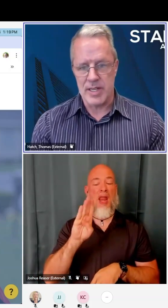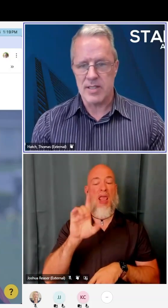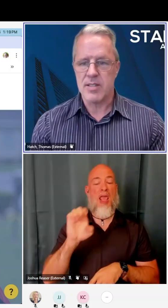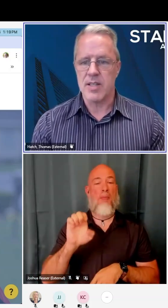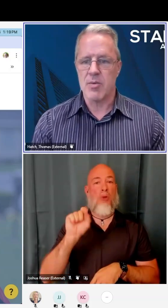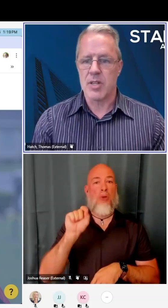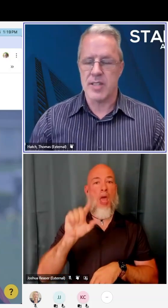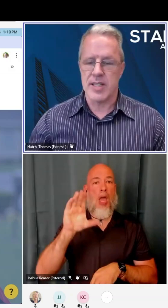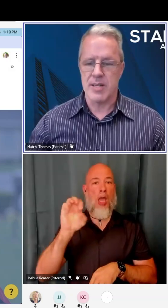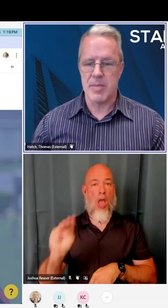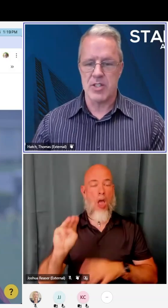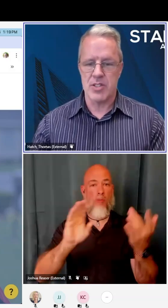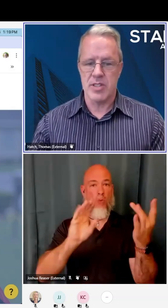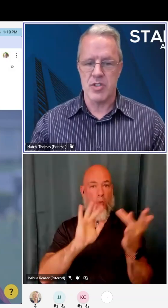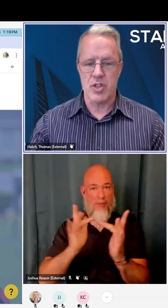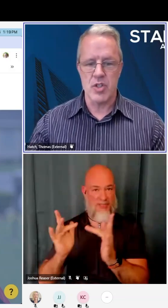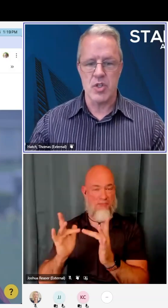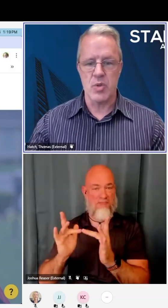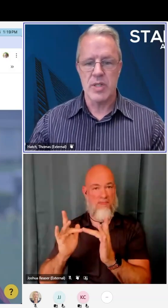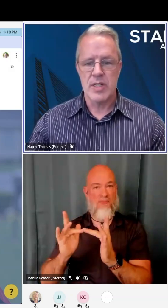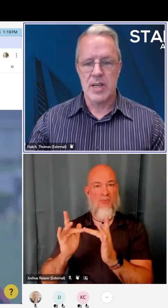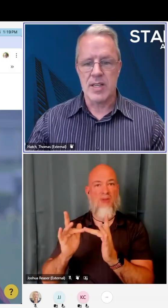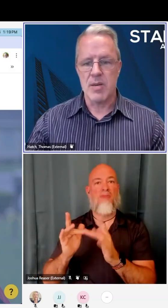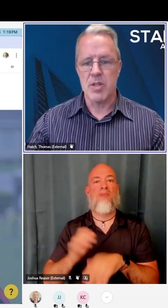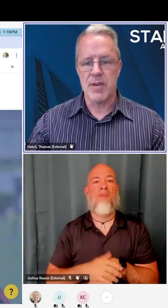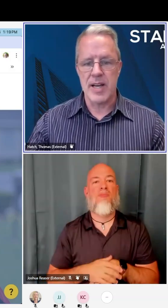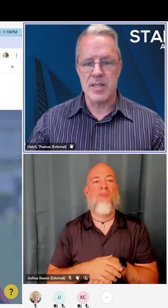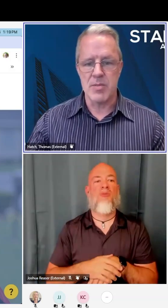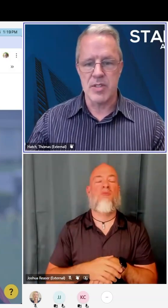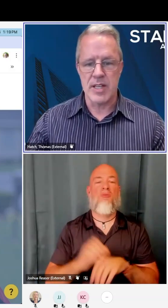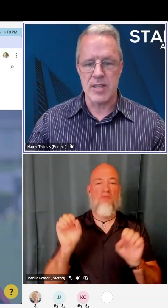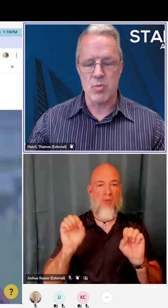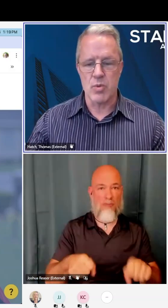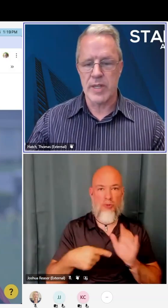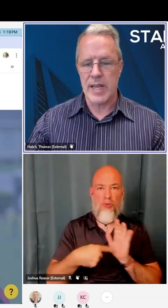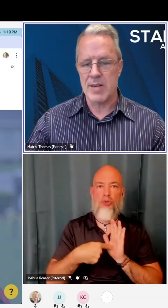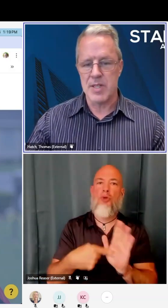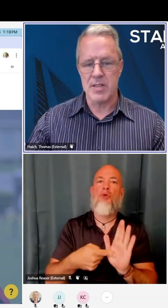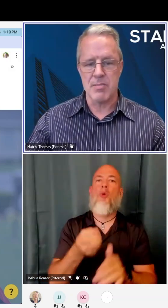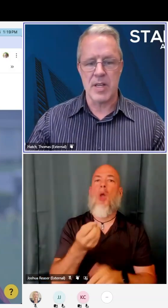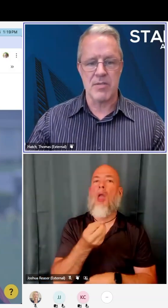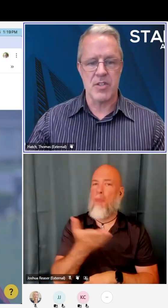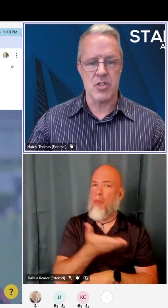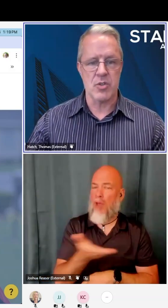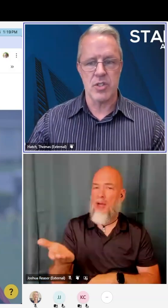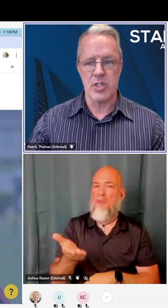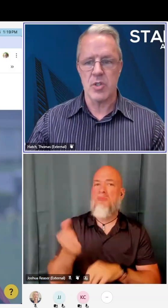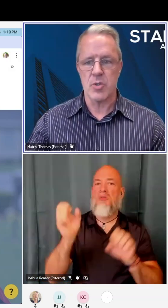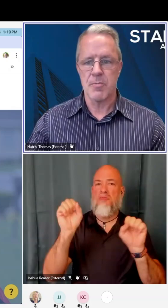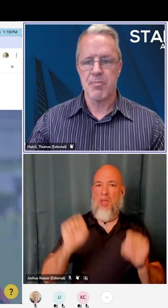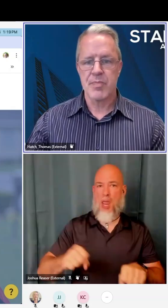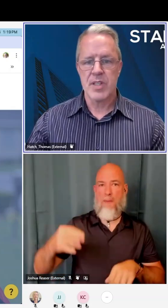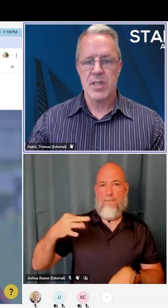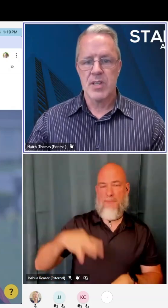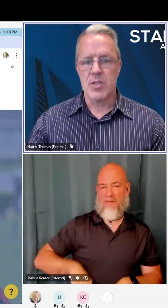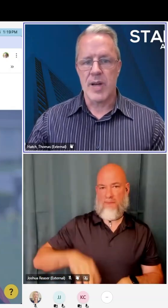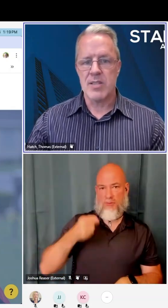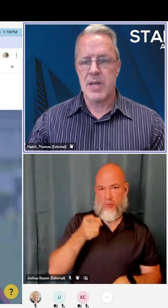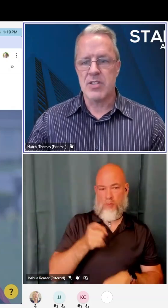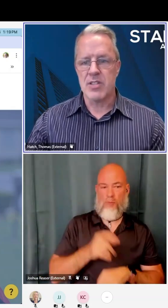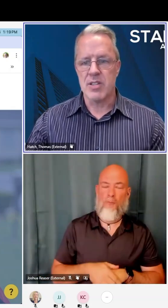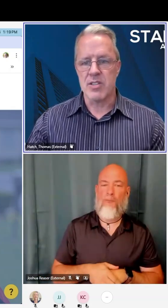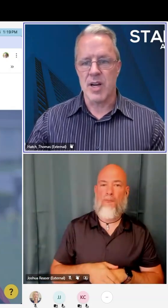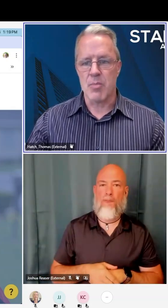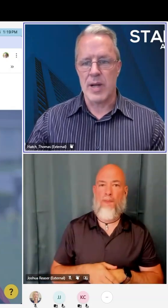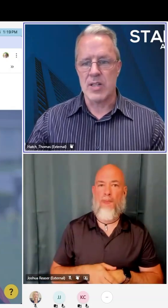WVABLE.com website that Roxanne had mentioned and show you a couple of items that can be beneficial to you. So